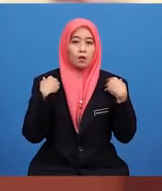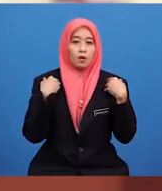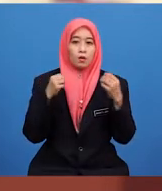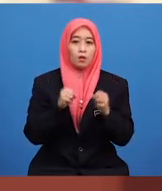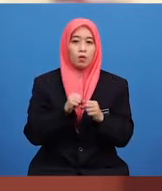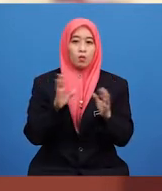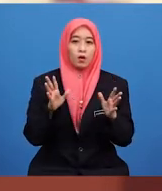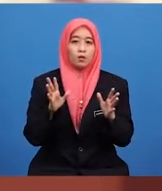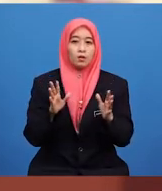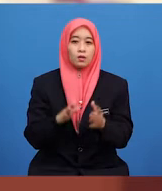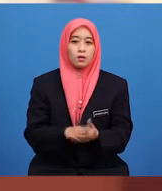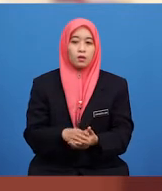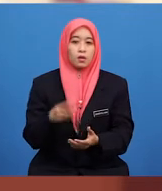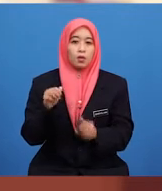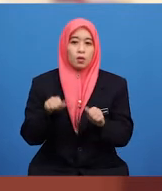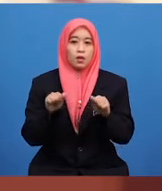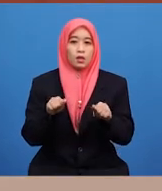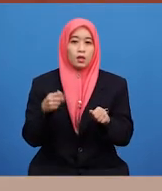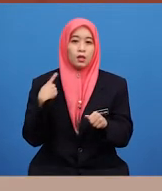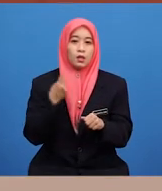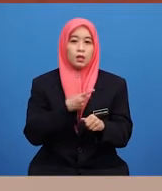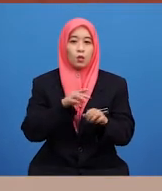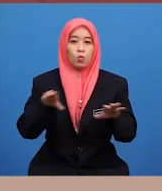go? Please?